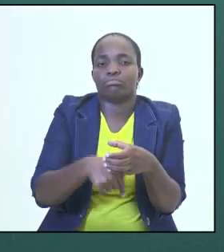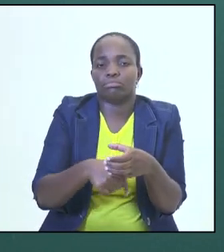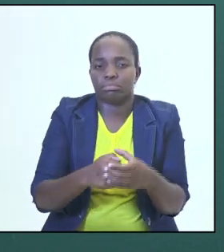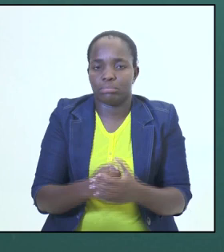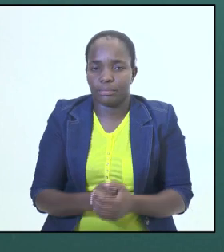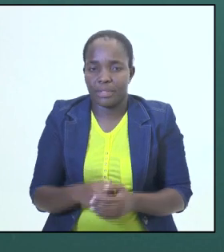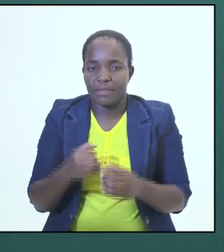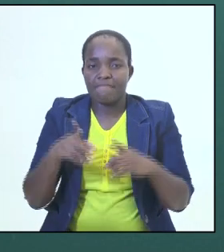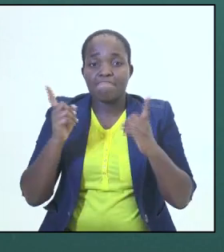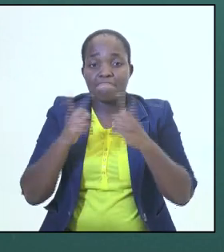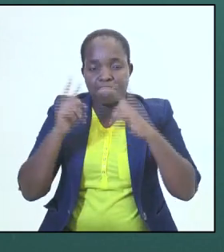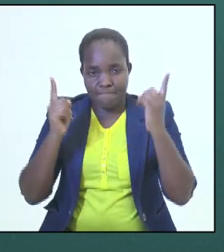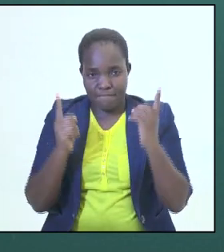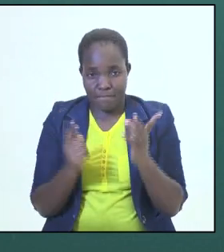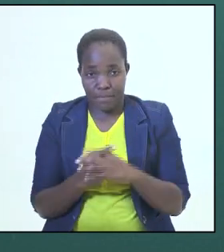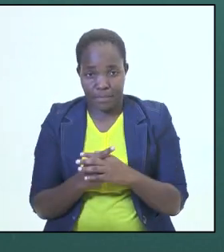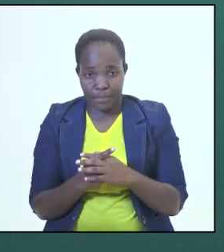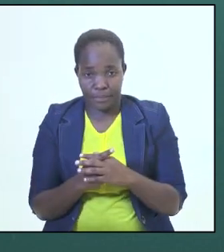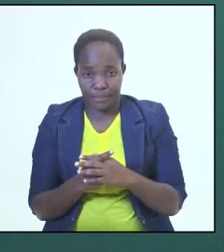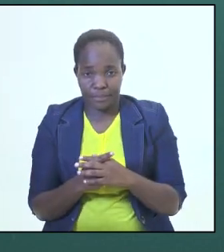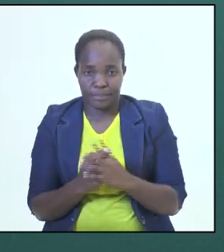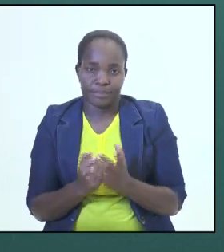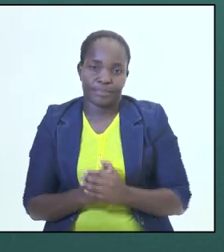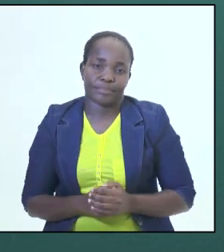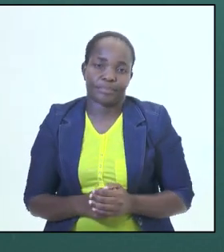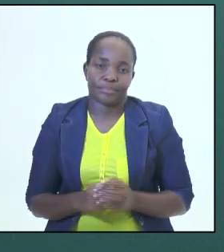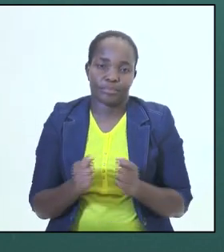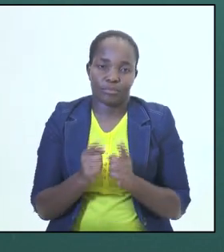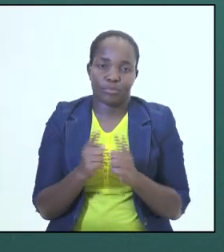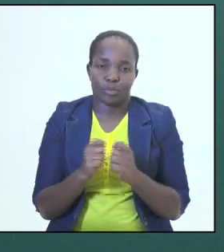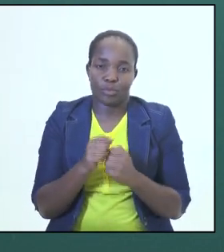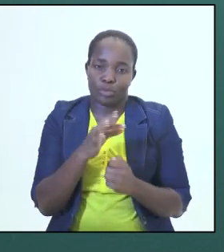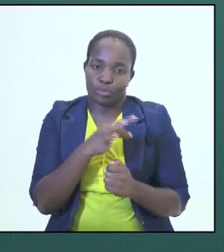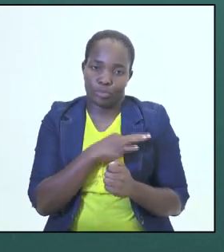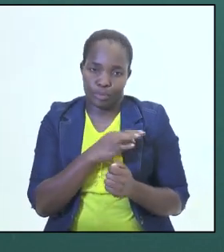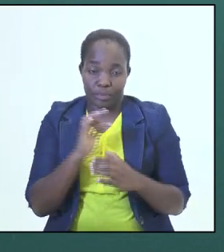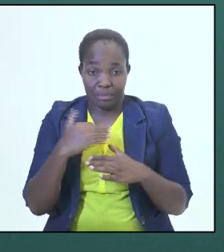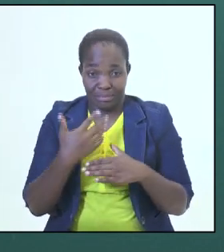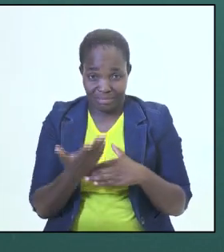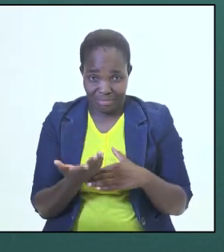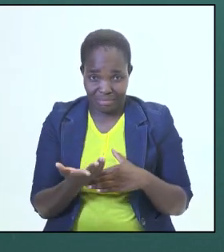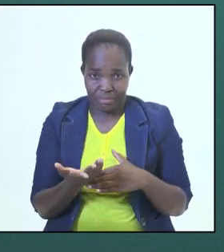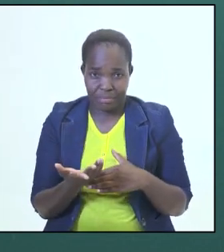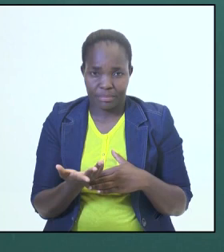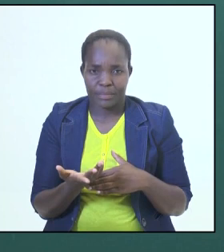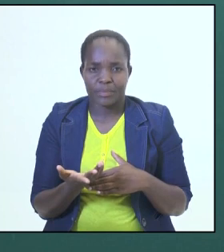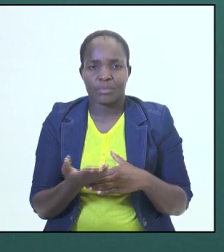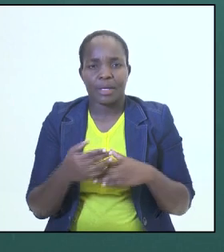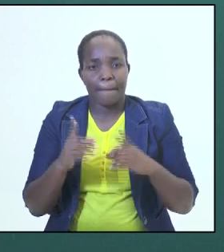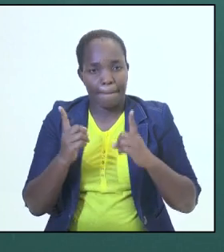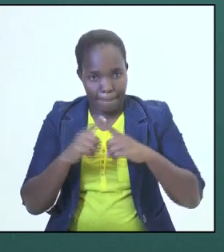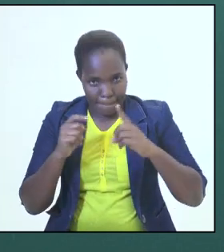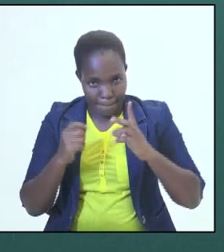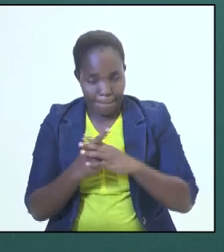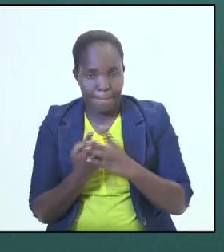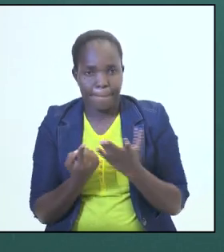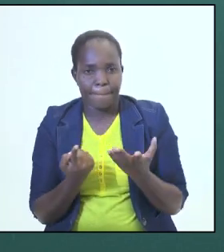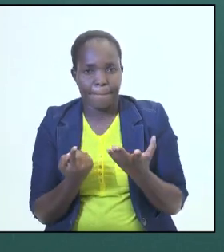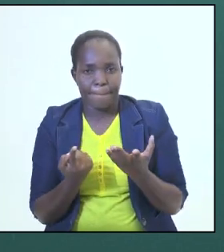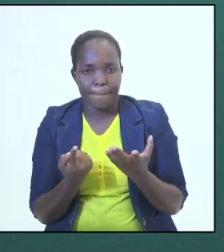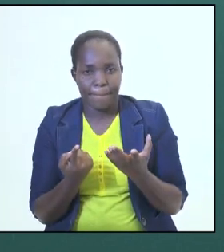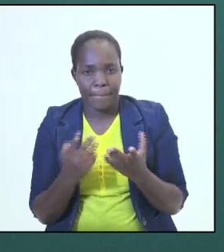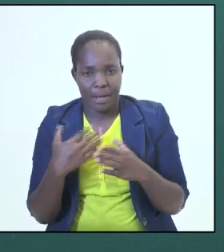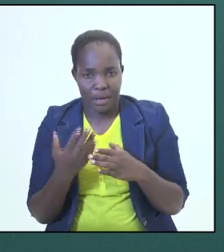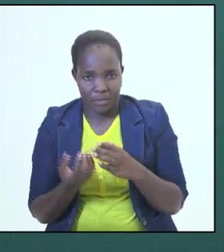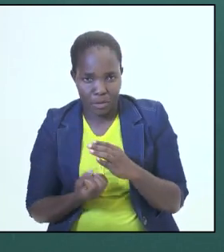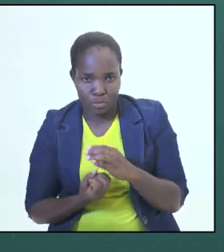takes place with the female gametophyte. After pollination occurs, fertilization happens, and the ovules